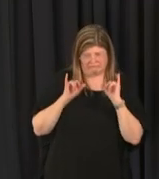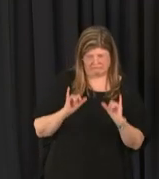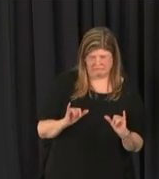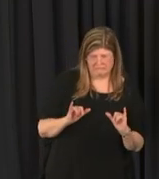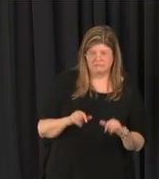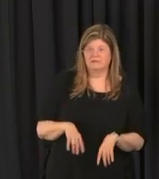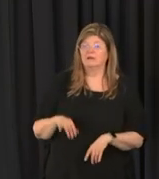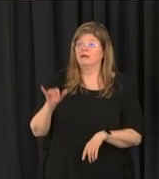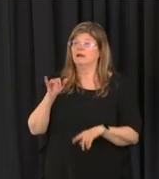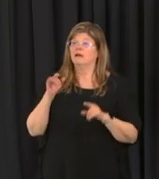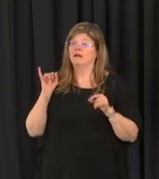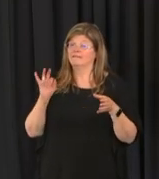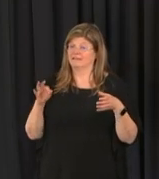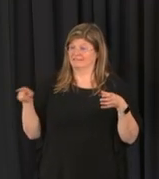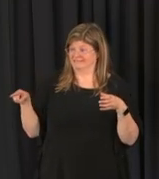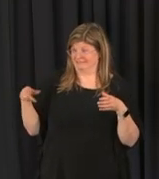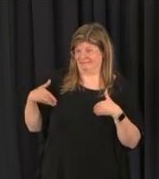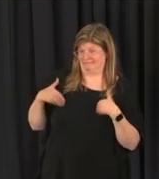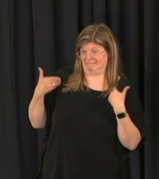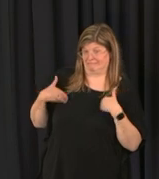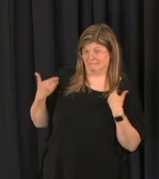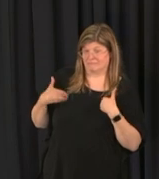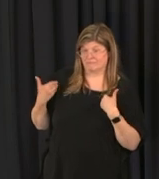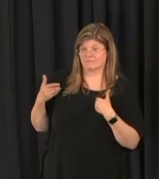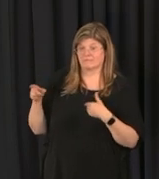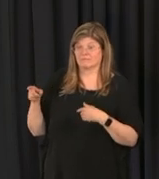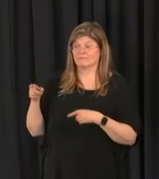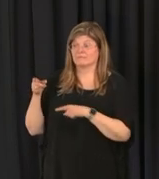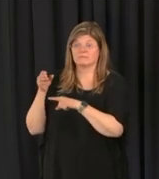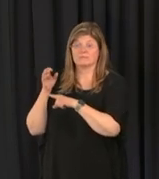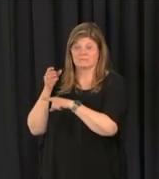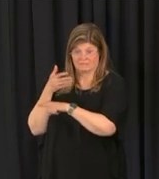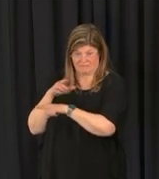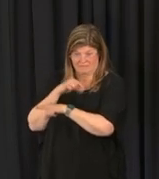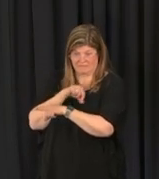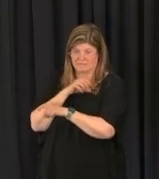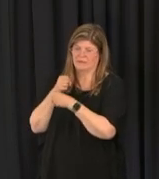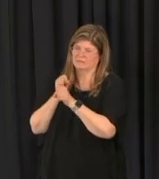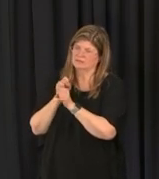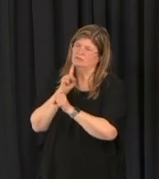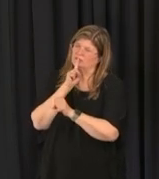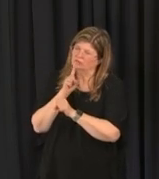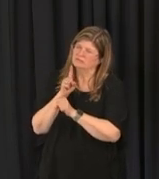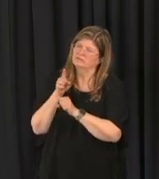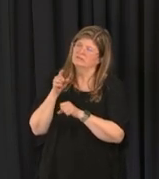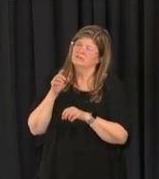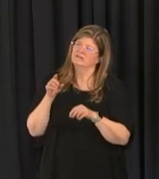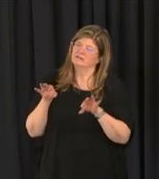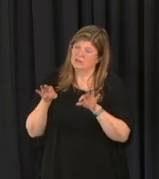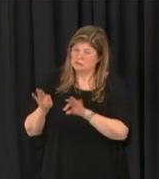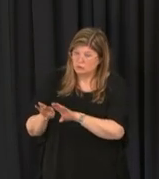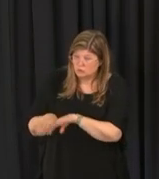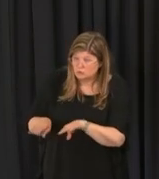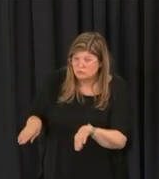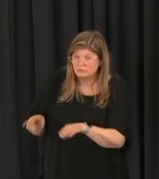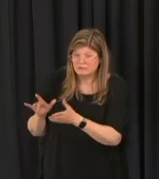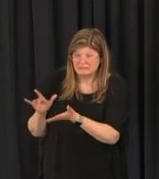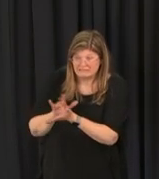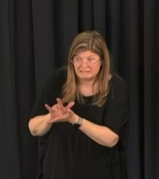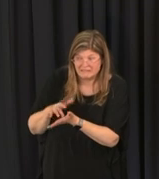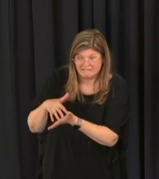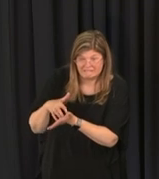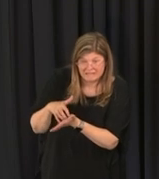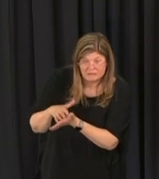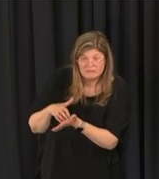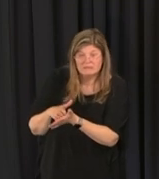18 to 64, or even younger who have a qualifying medical condition, because we want to be mindful of our children who are medically fragile and